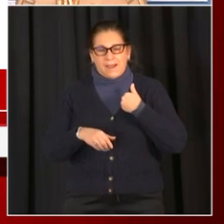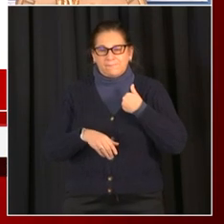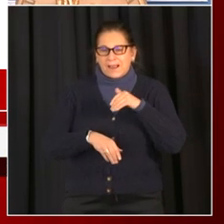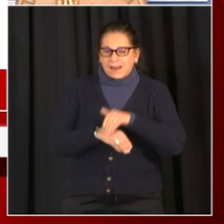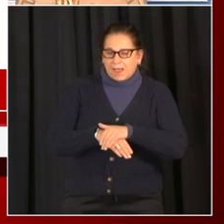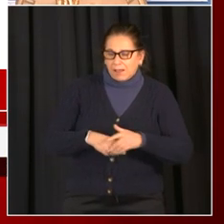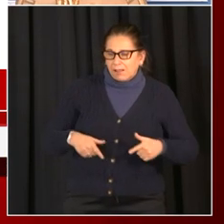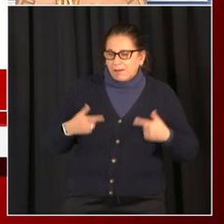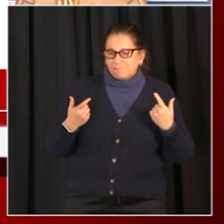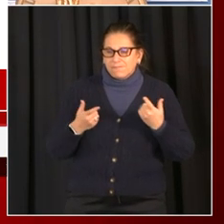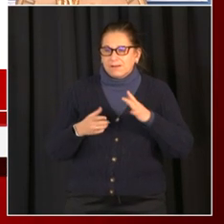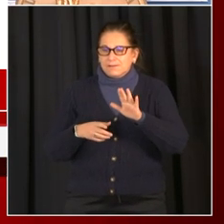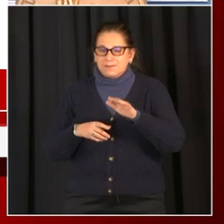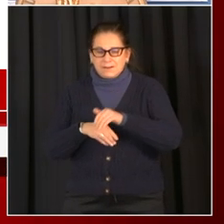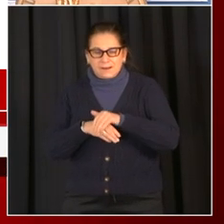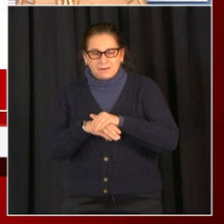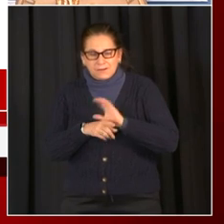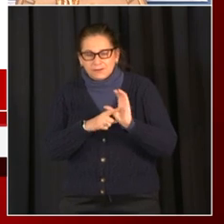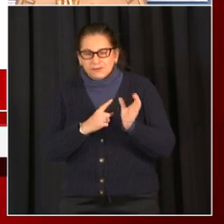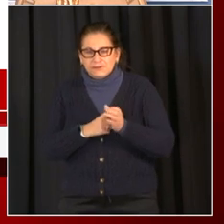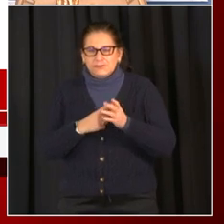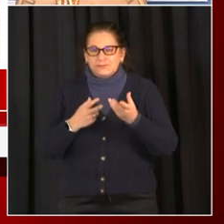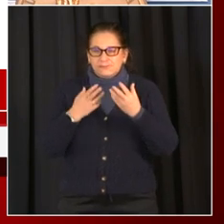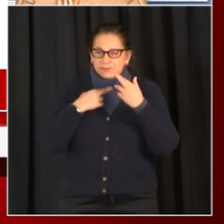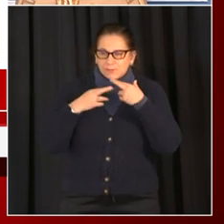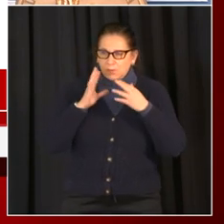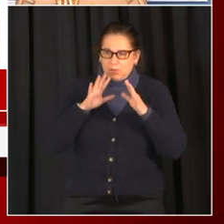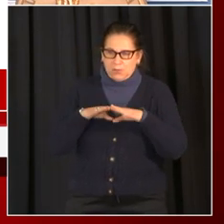restaurant owners to answer their questions.